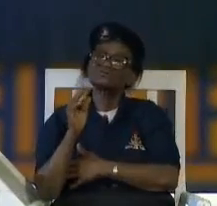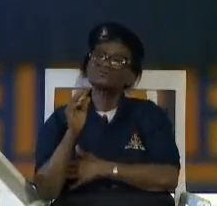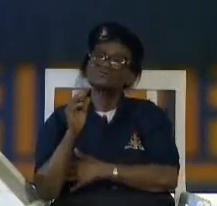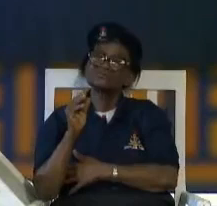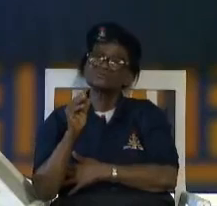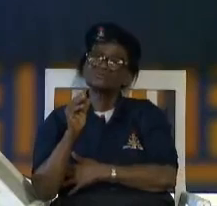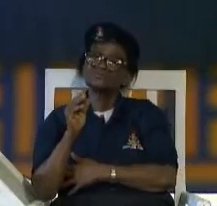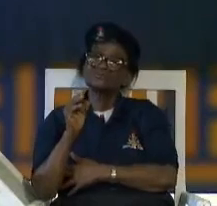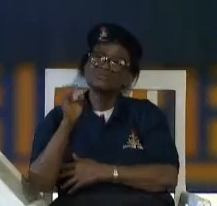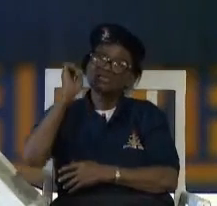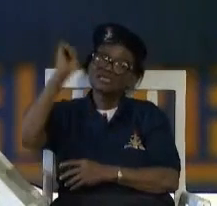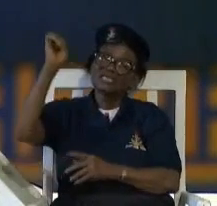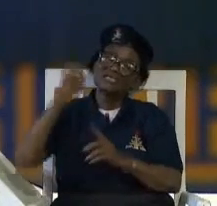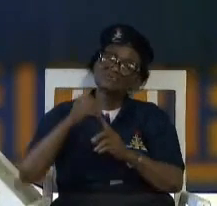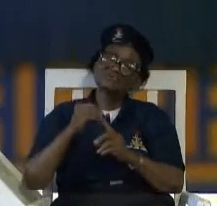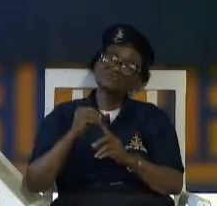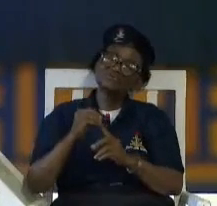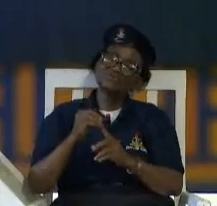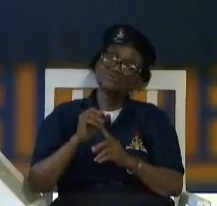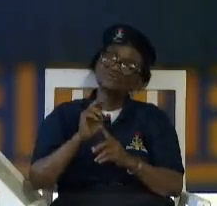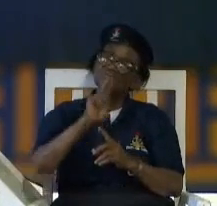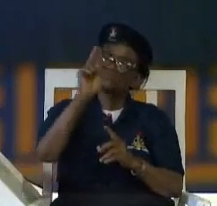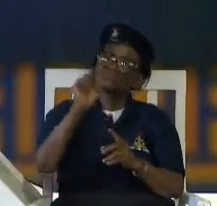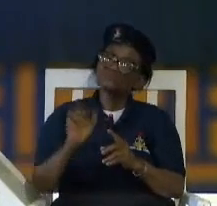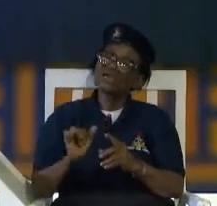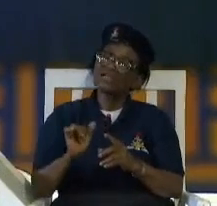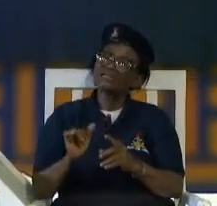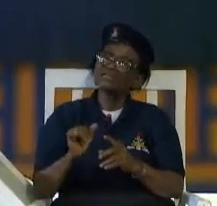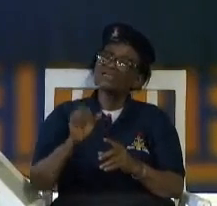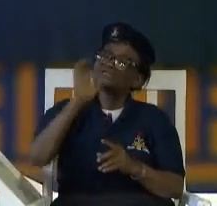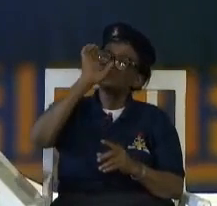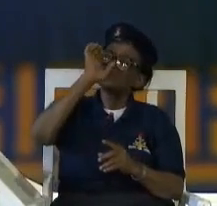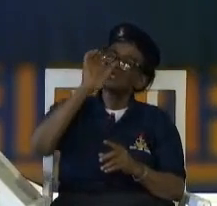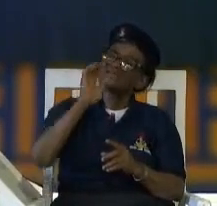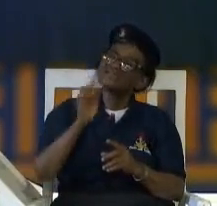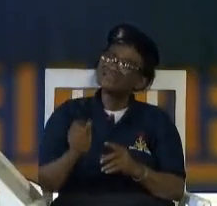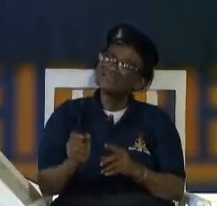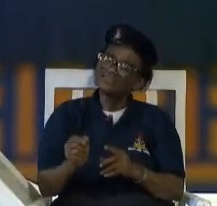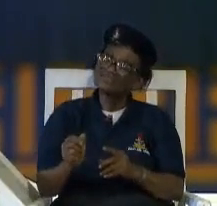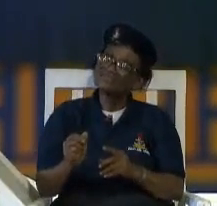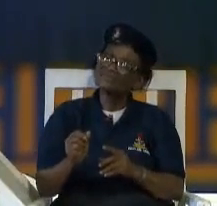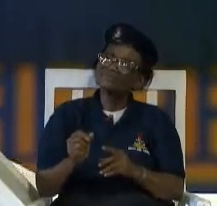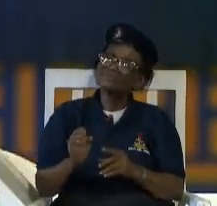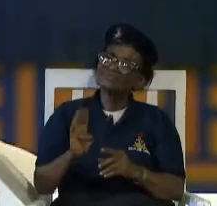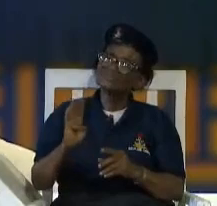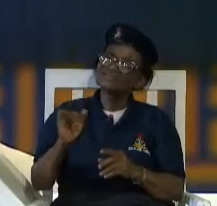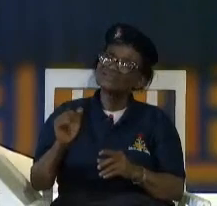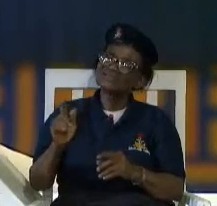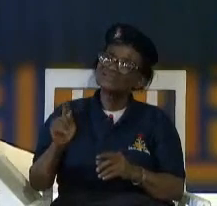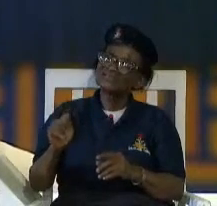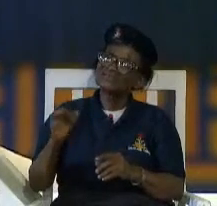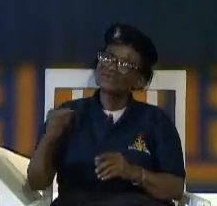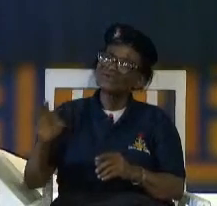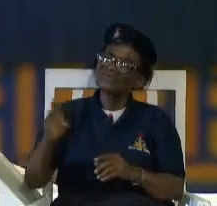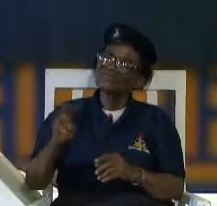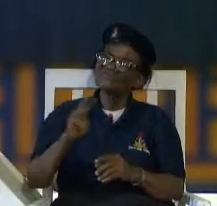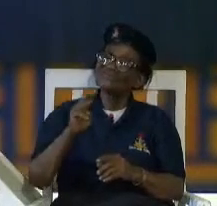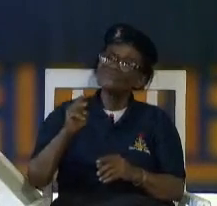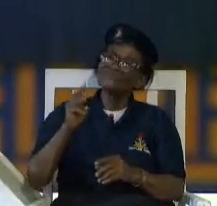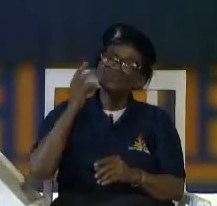He too usually drank just a little bit of wine, not